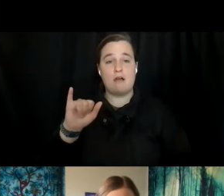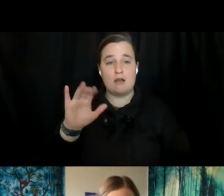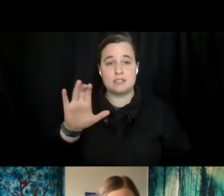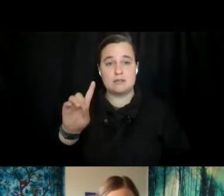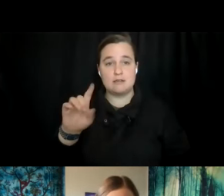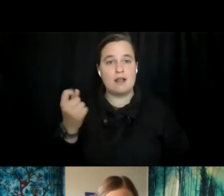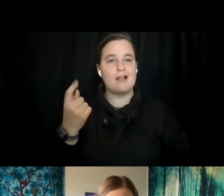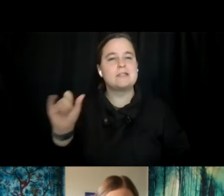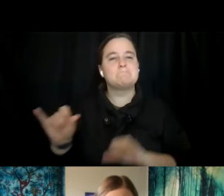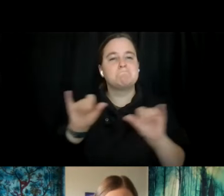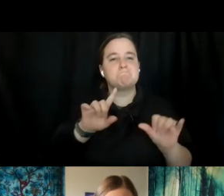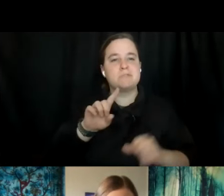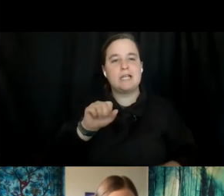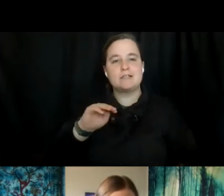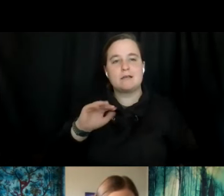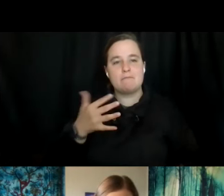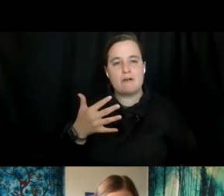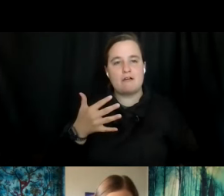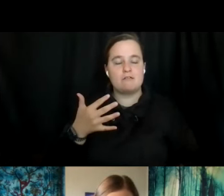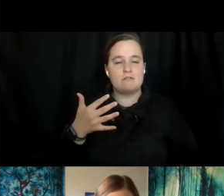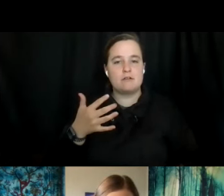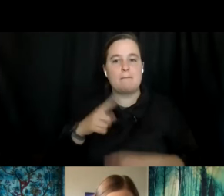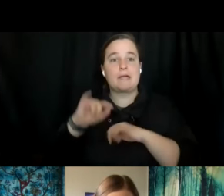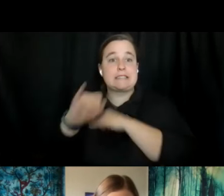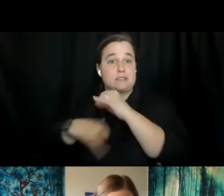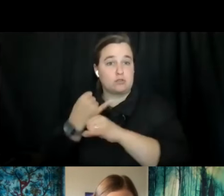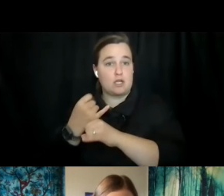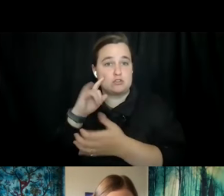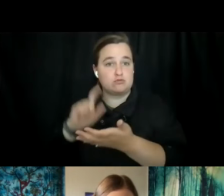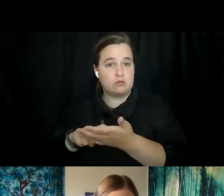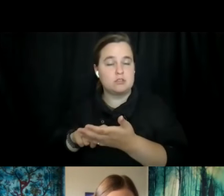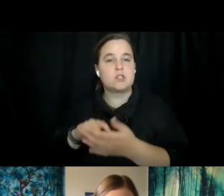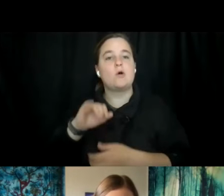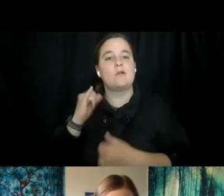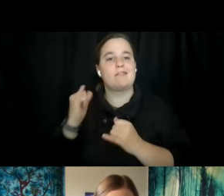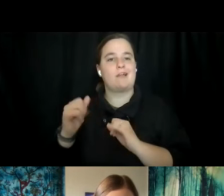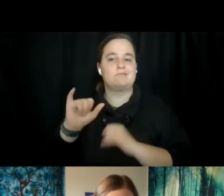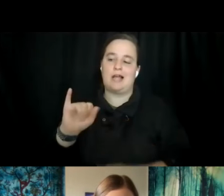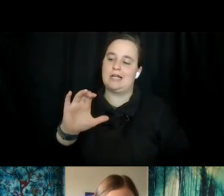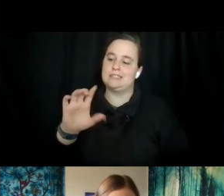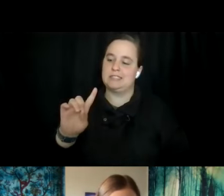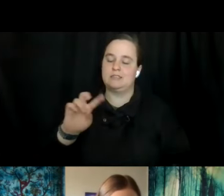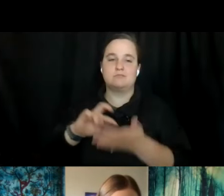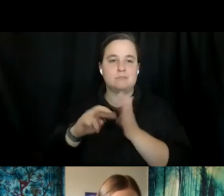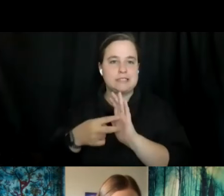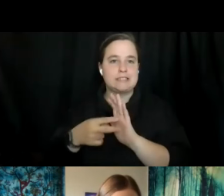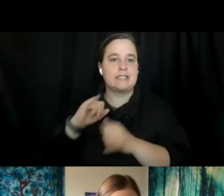like the DSM-5, but internationally, so international classification of diseases and